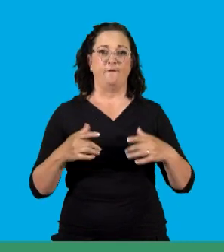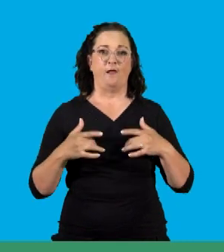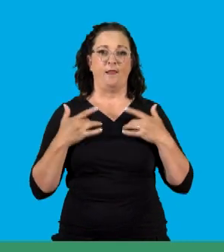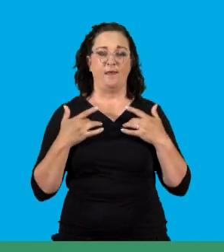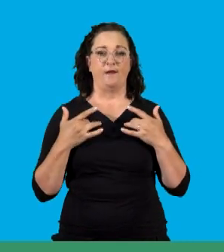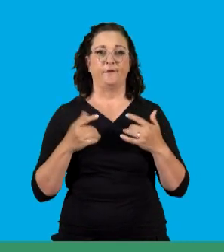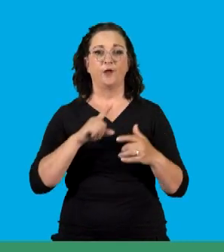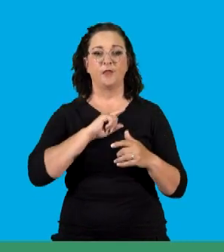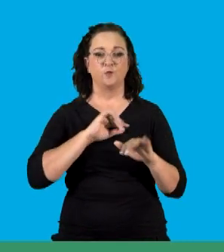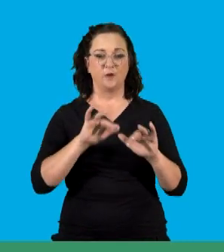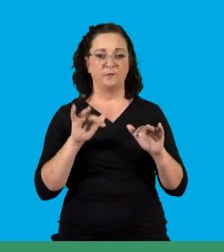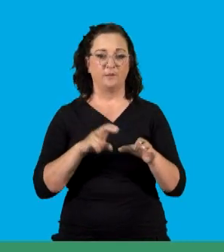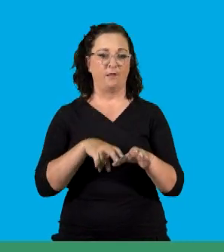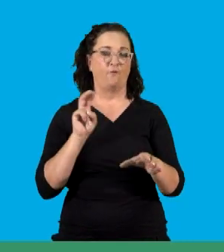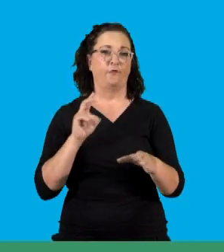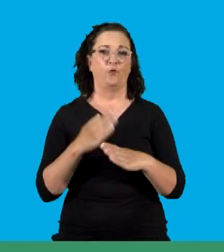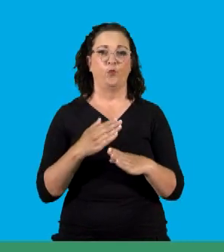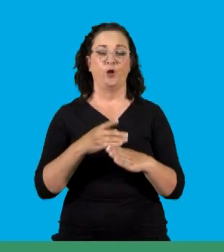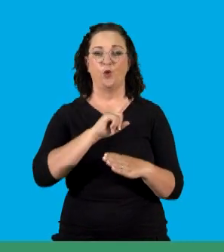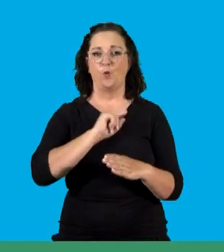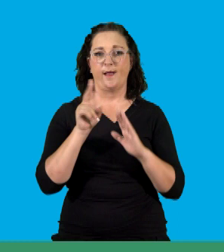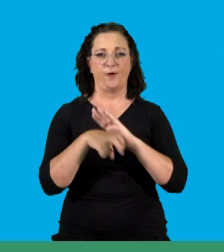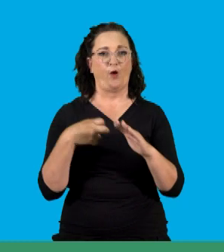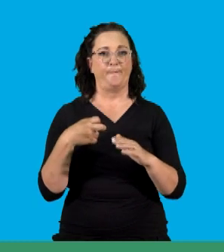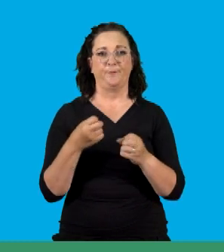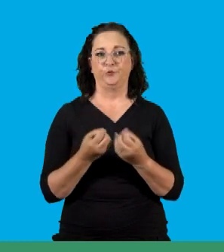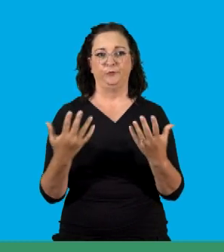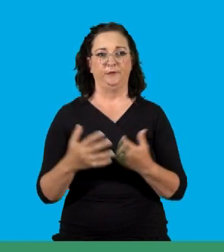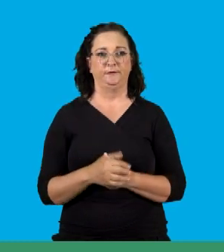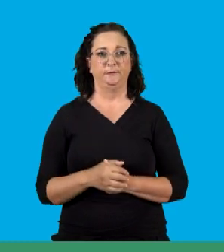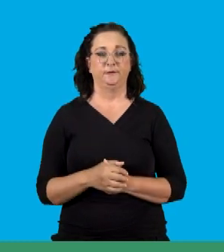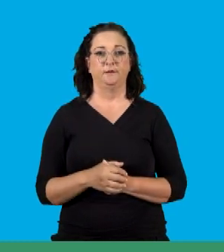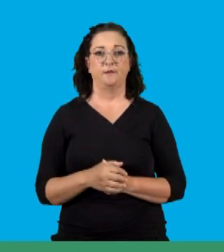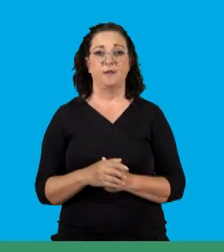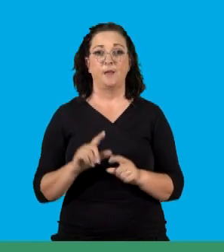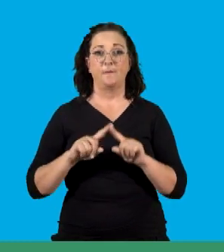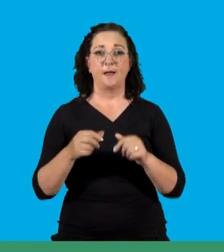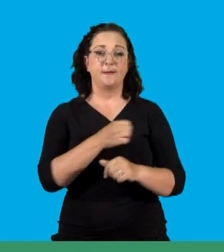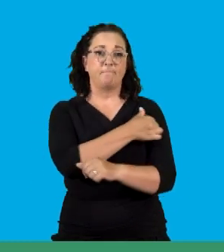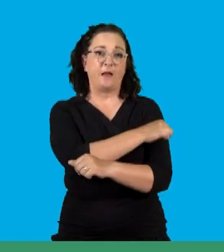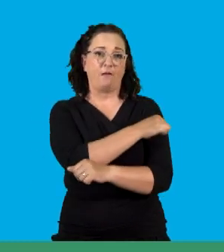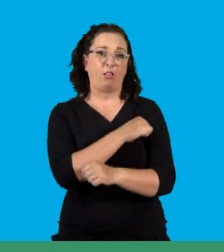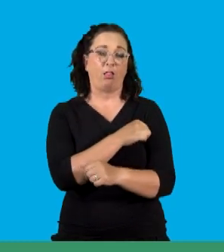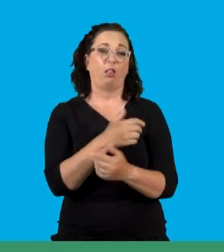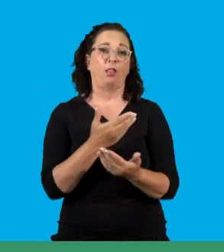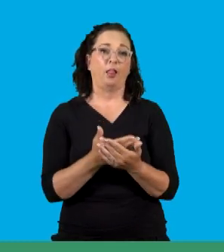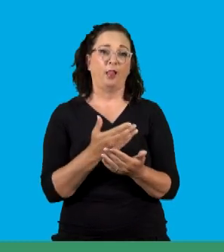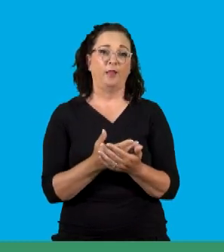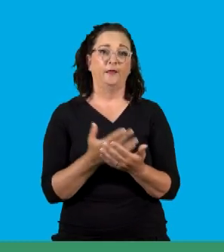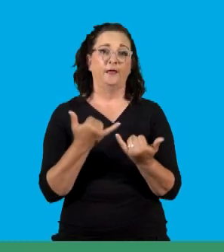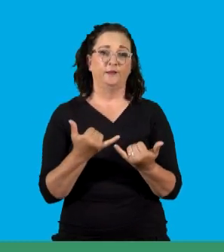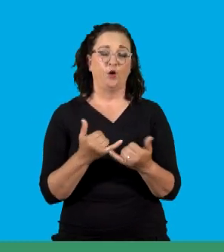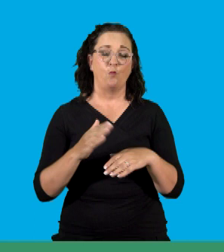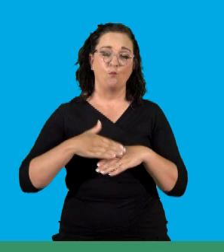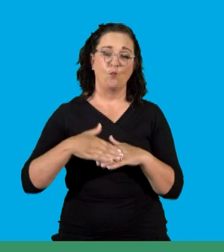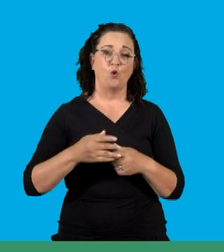a business might lose skilled employees because of crime. Increased medical expenses as workers are